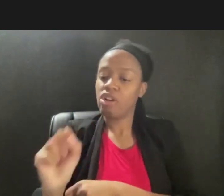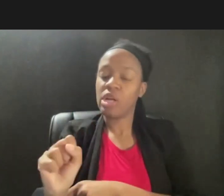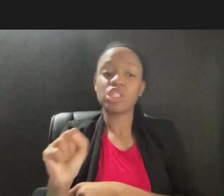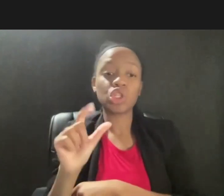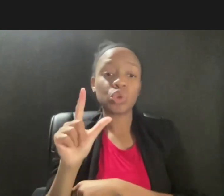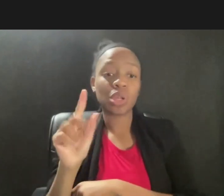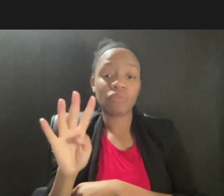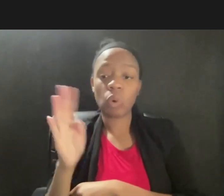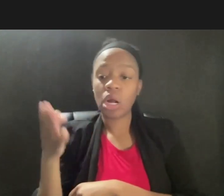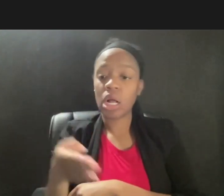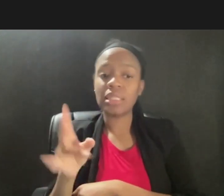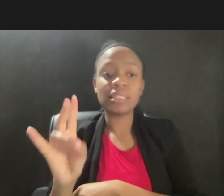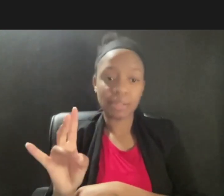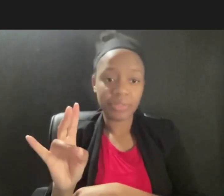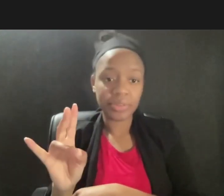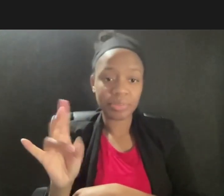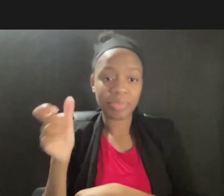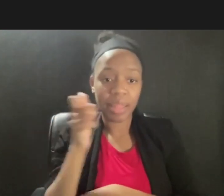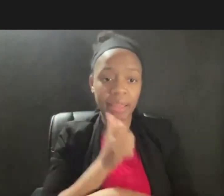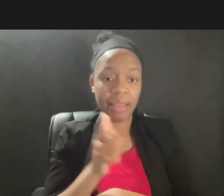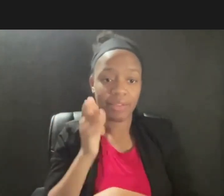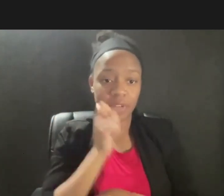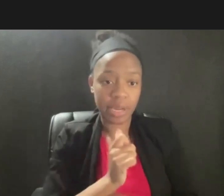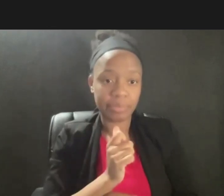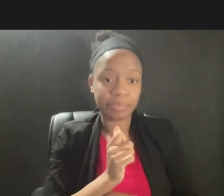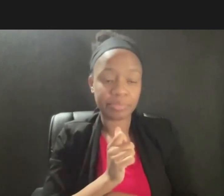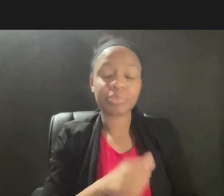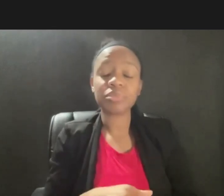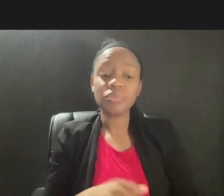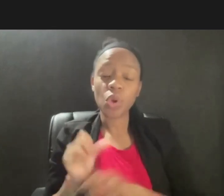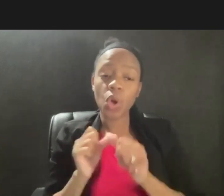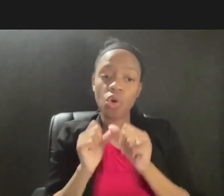day, 7 days a week, every single day. And so chronic